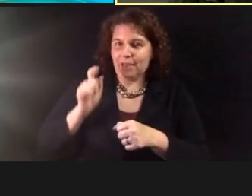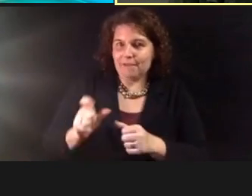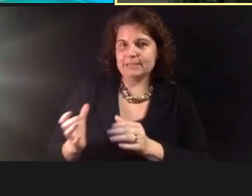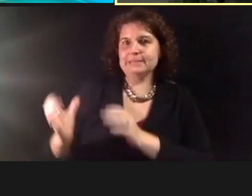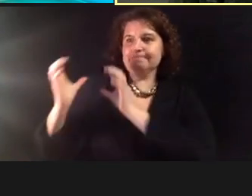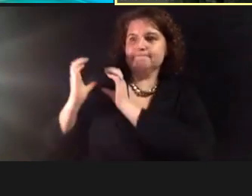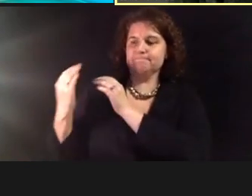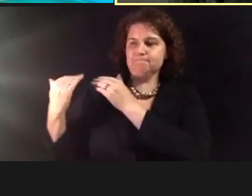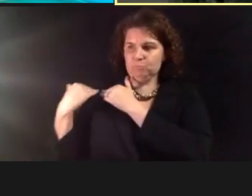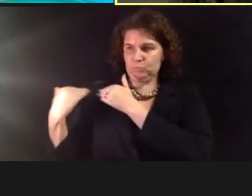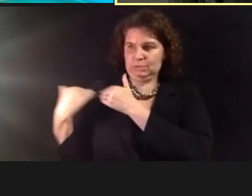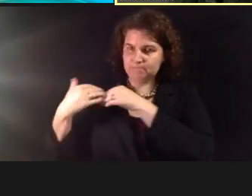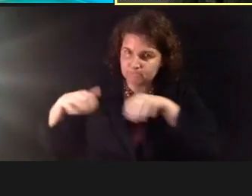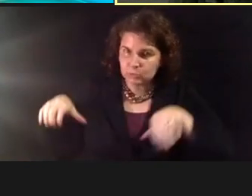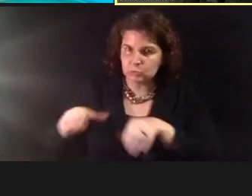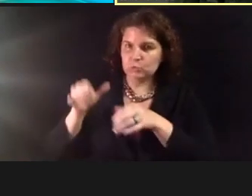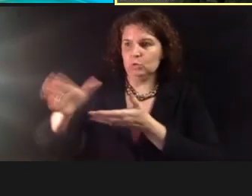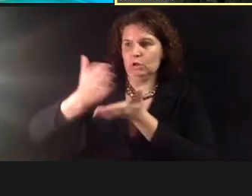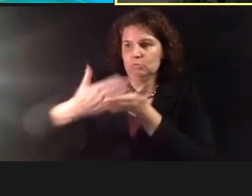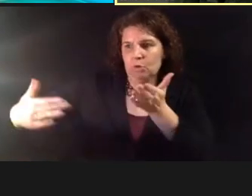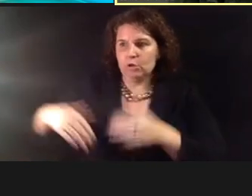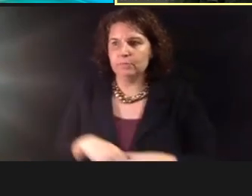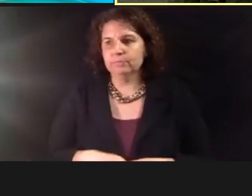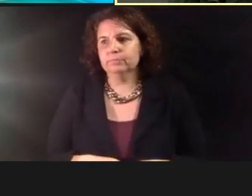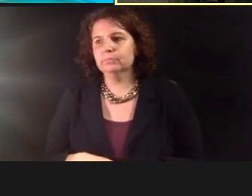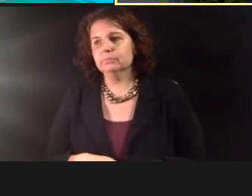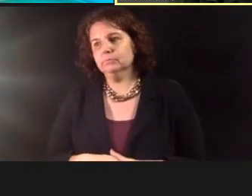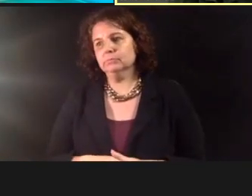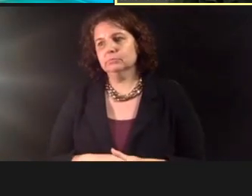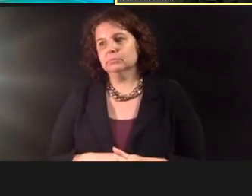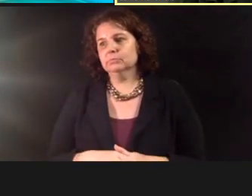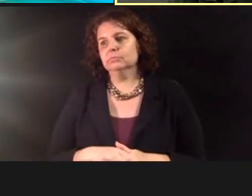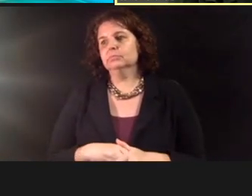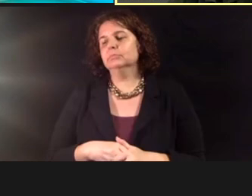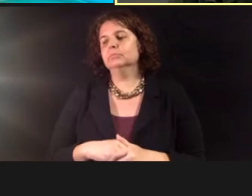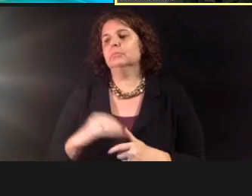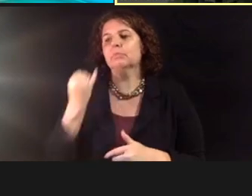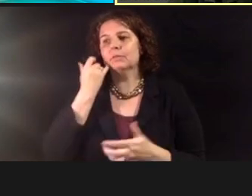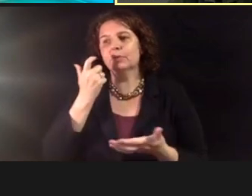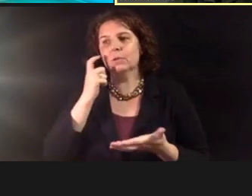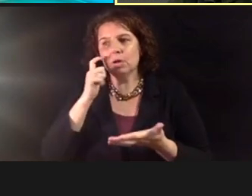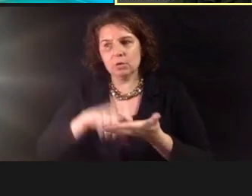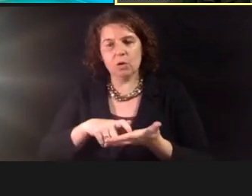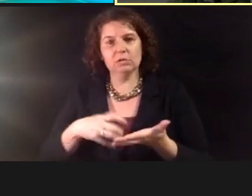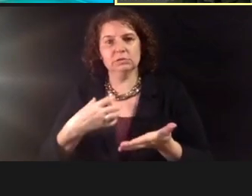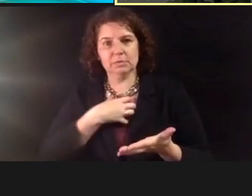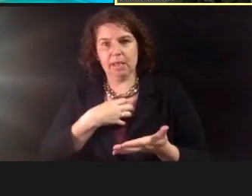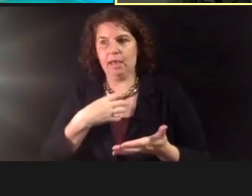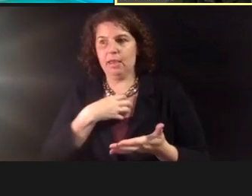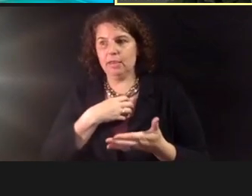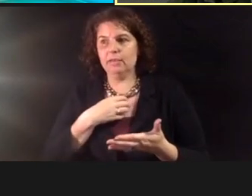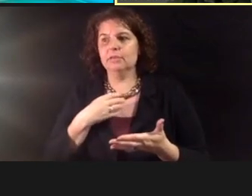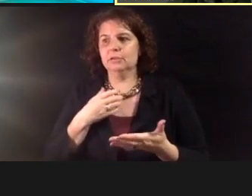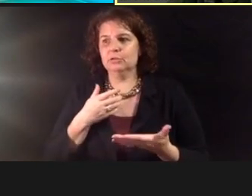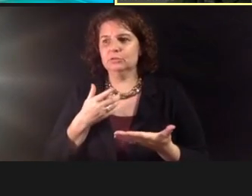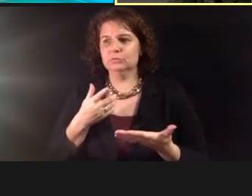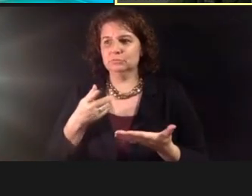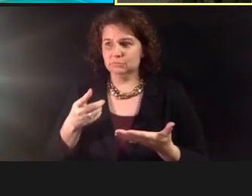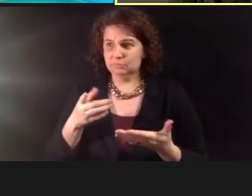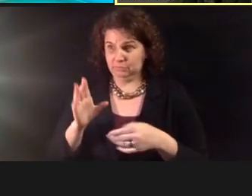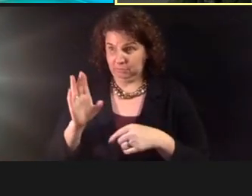concerned citizen take if violations of the mandate are observed? So it sounds like for businesses, it's that email address that you mentioned,